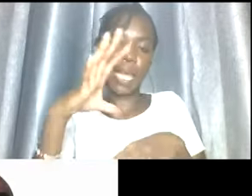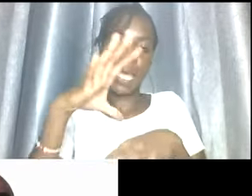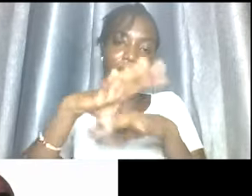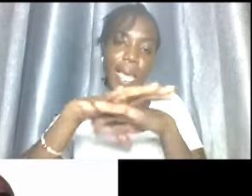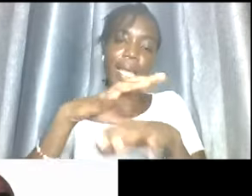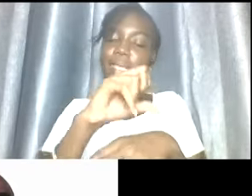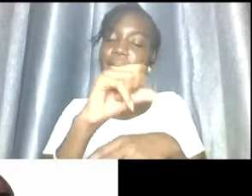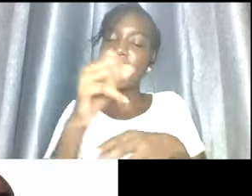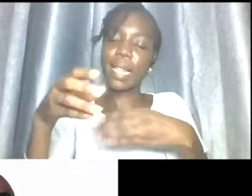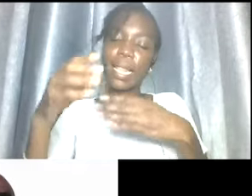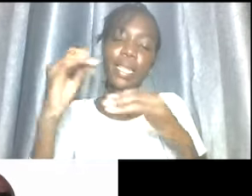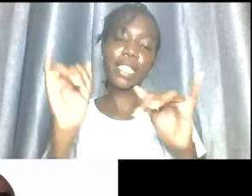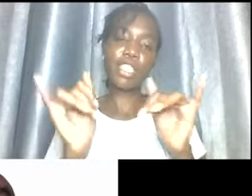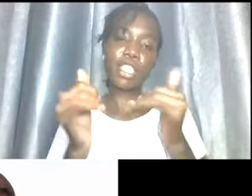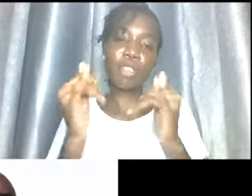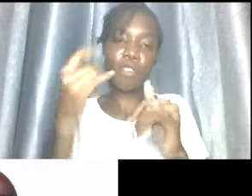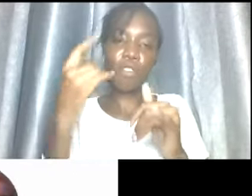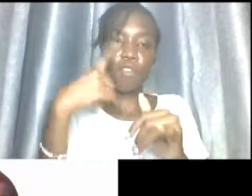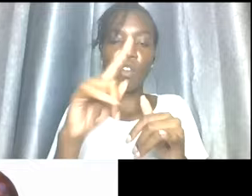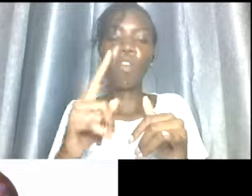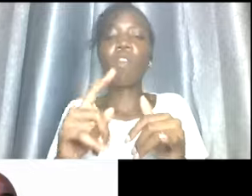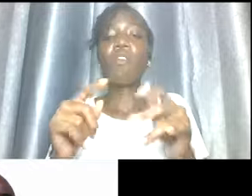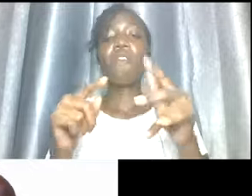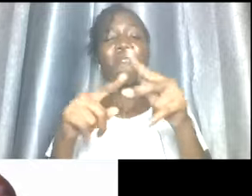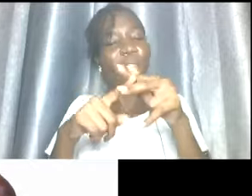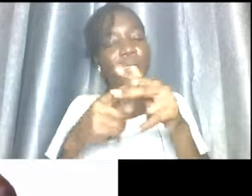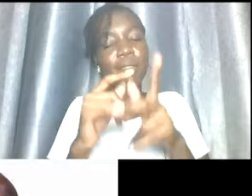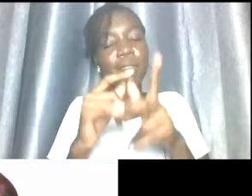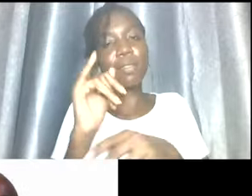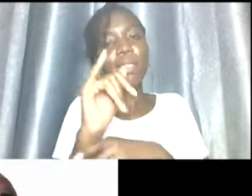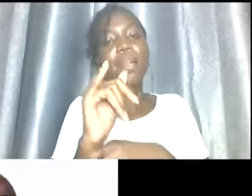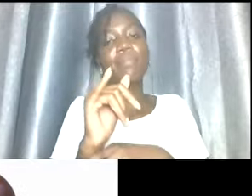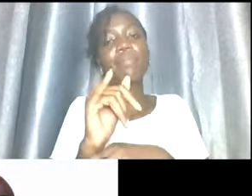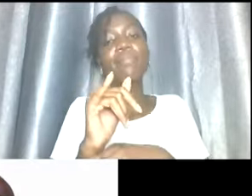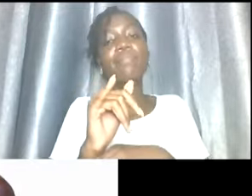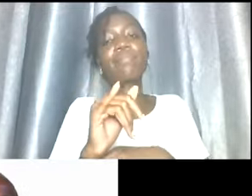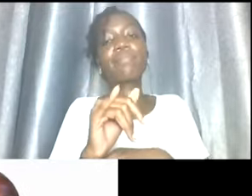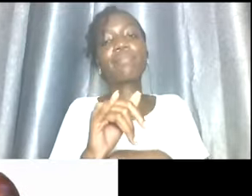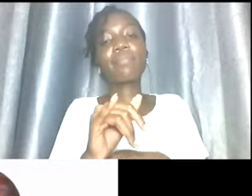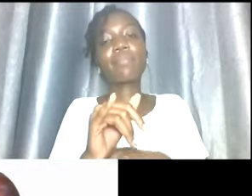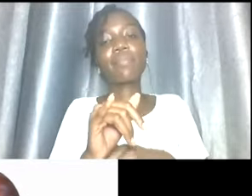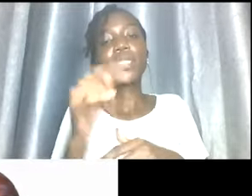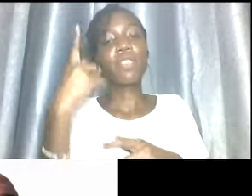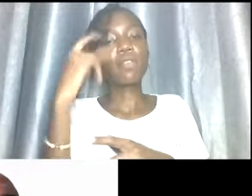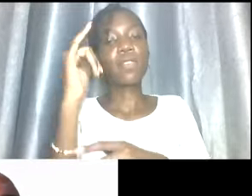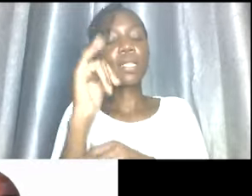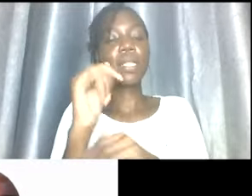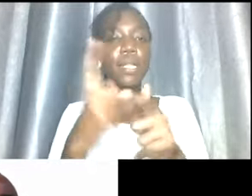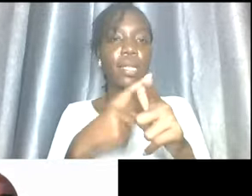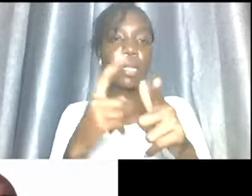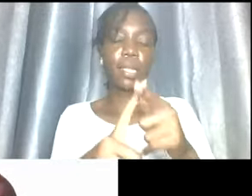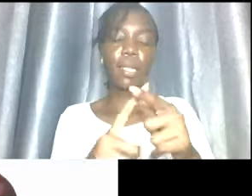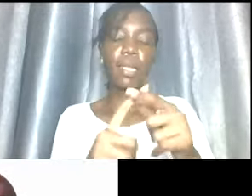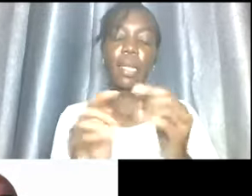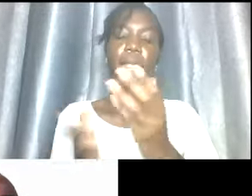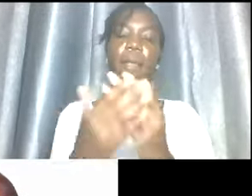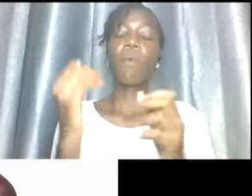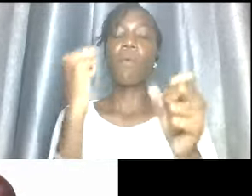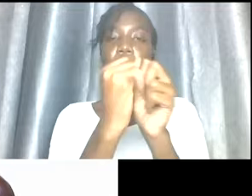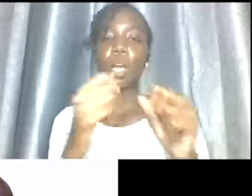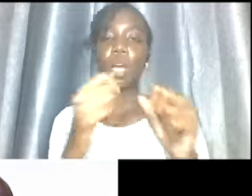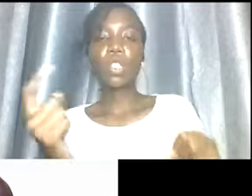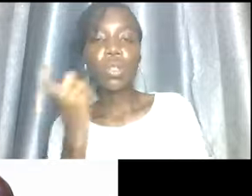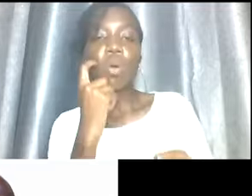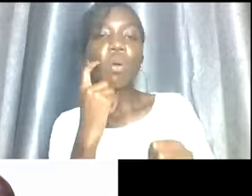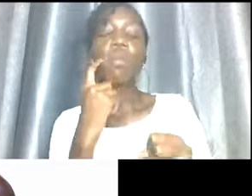to fix that. Toastmasters is one such avenue for that. Workshops, seminars are avenues for